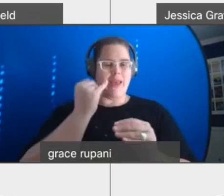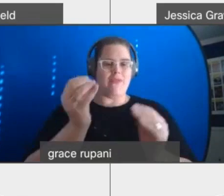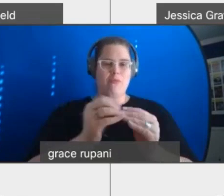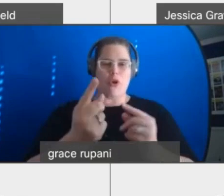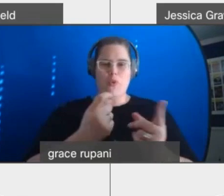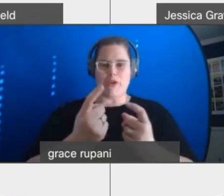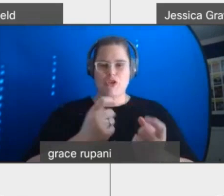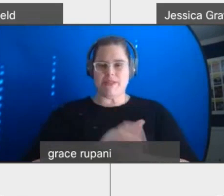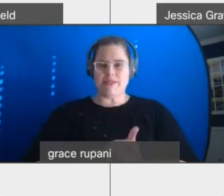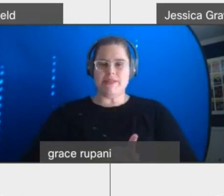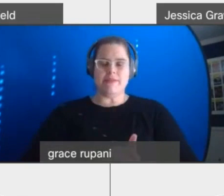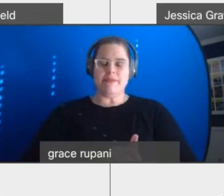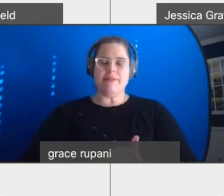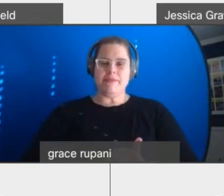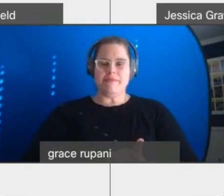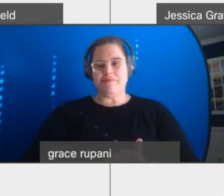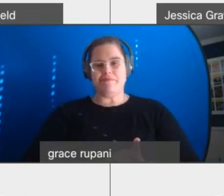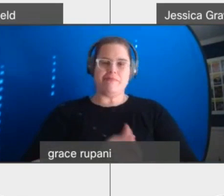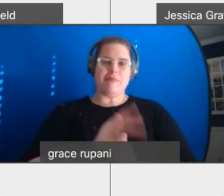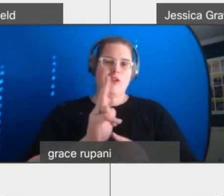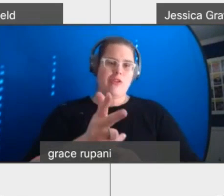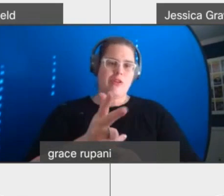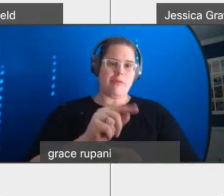answer in the next 3 to 5 minutes.